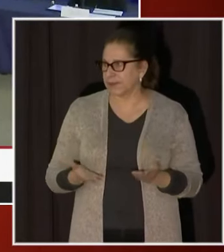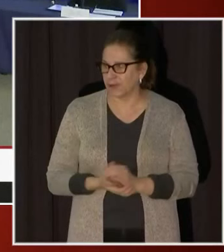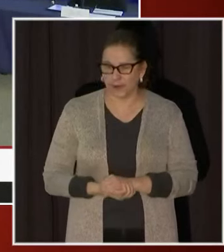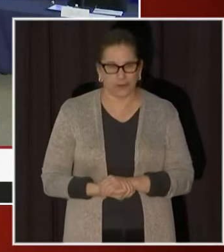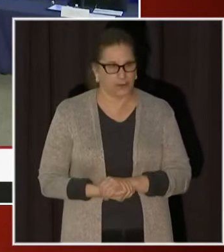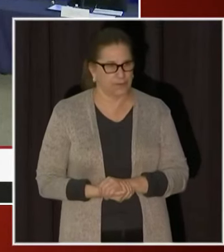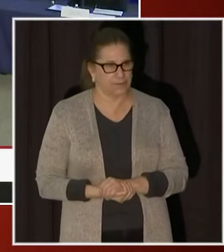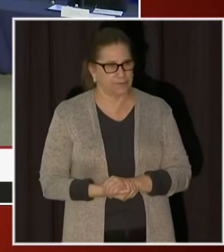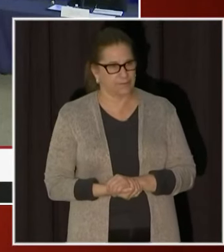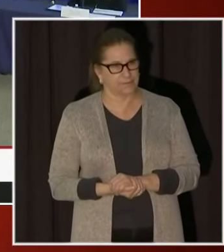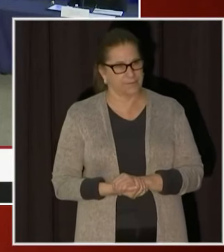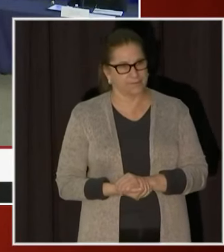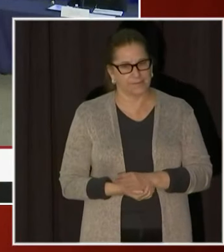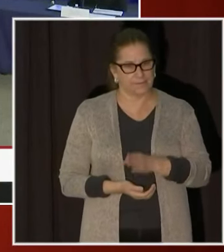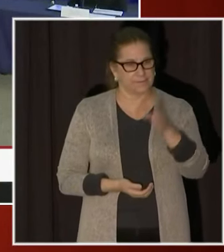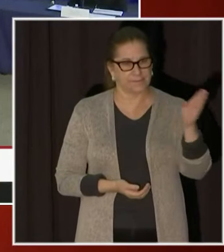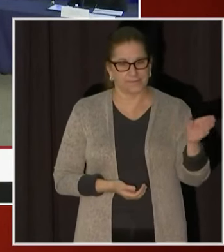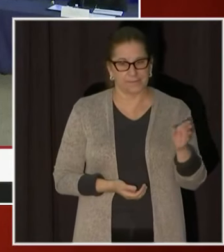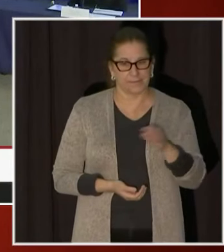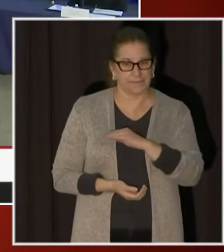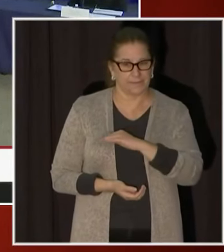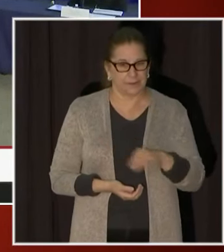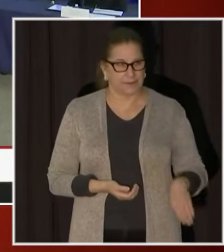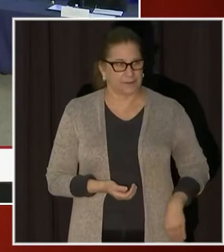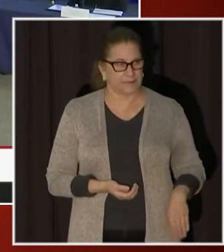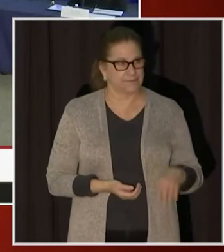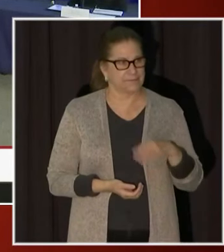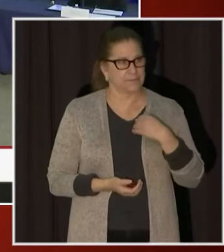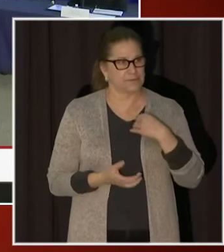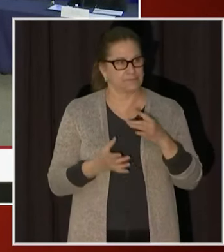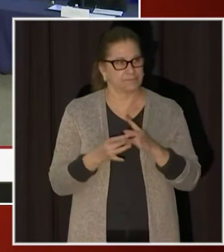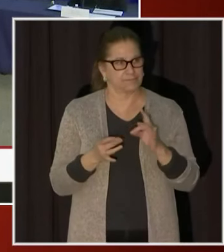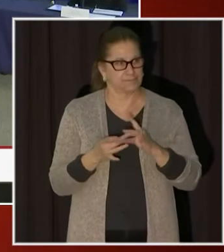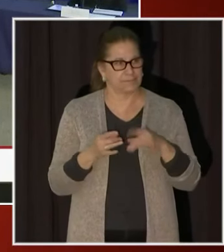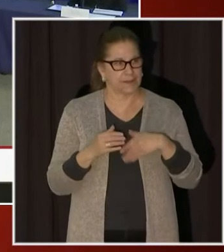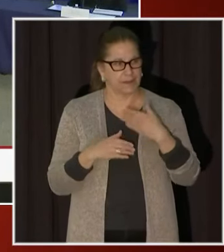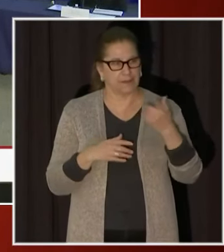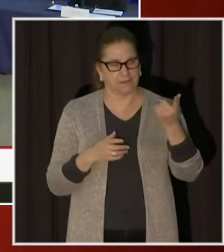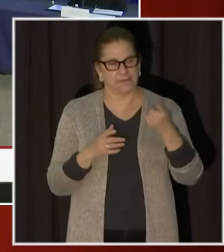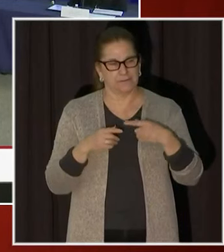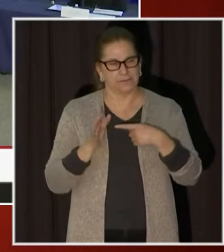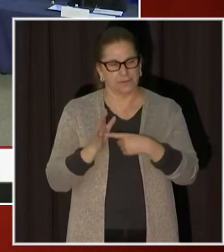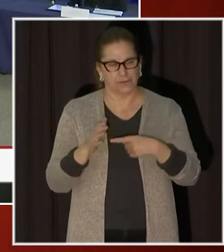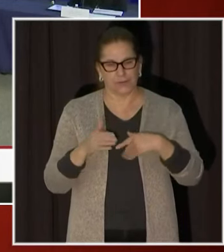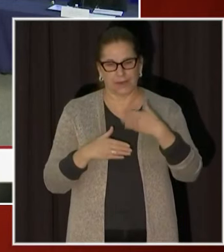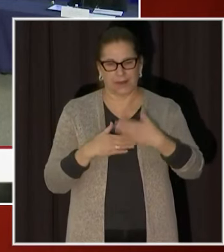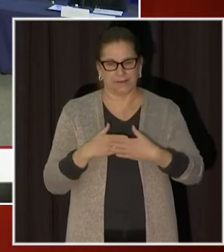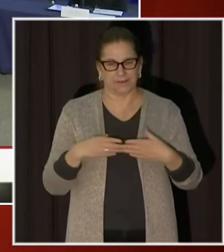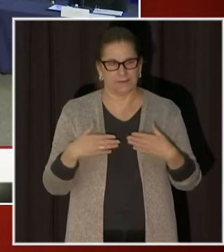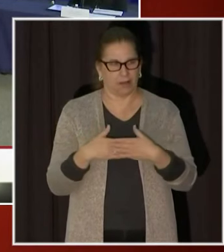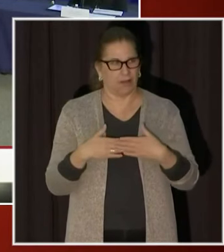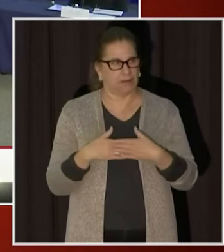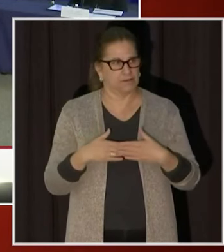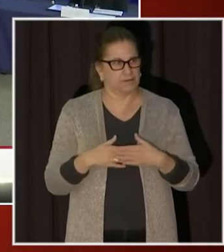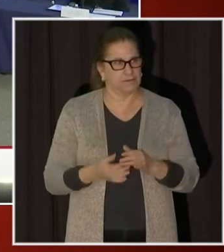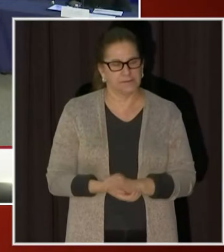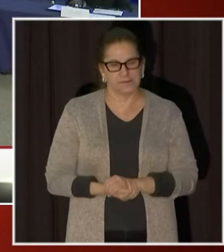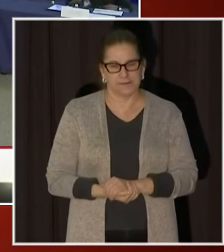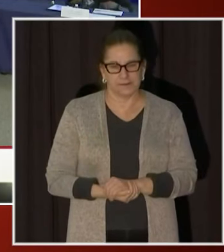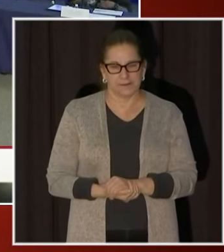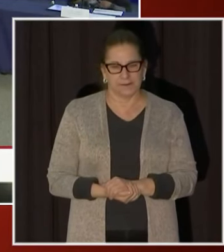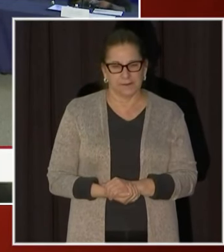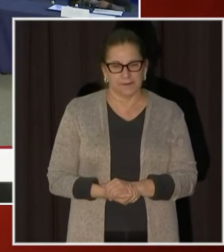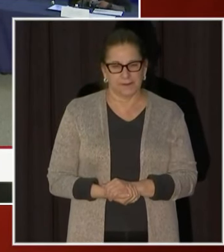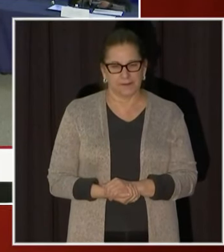we can move to the next slide so I can inform you of the cases of where we are. And